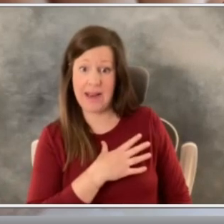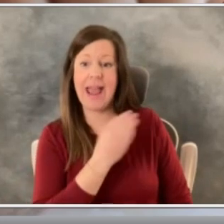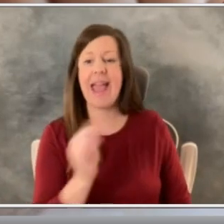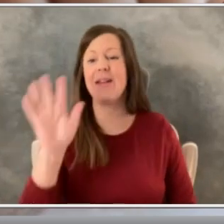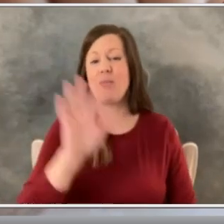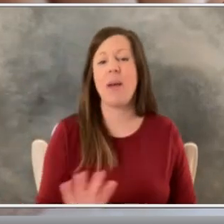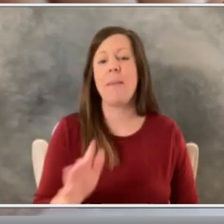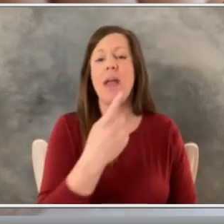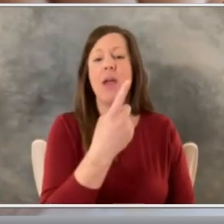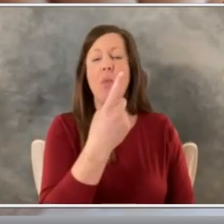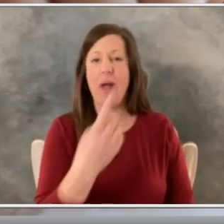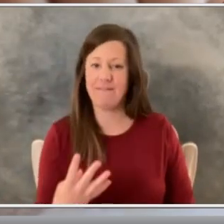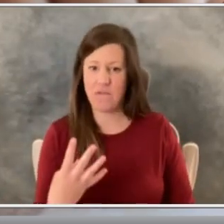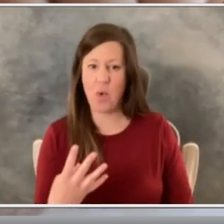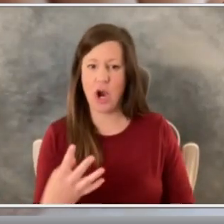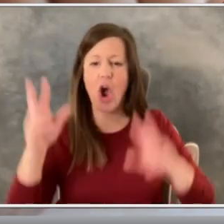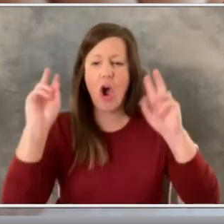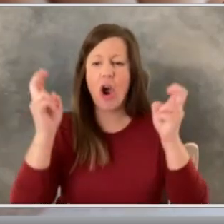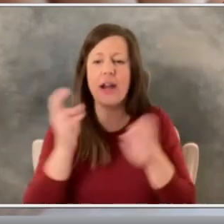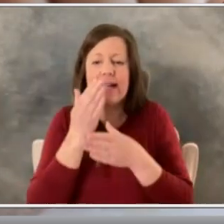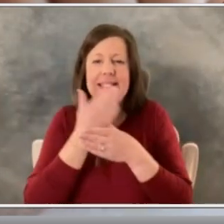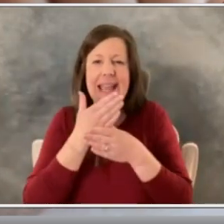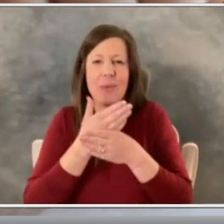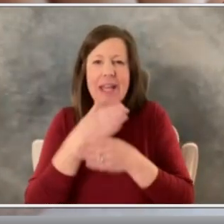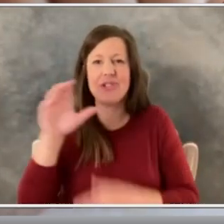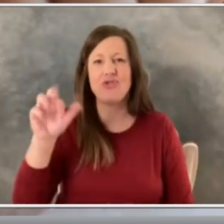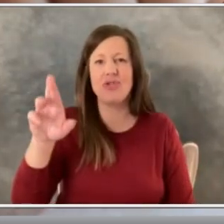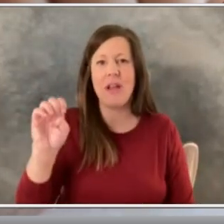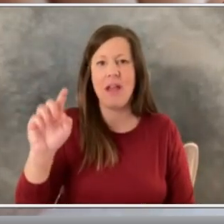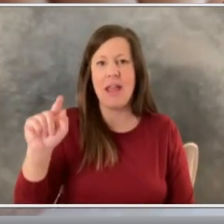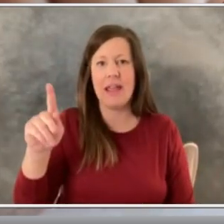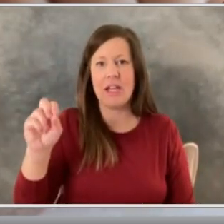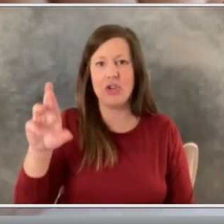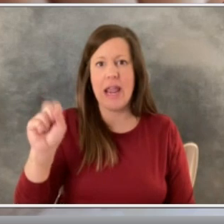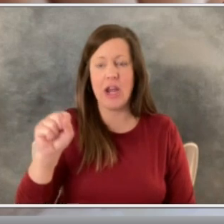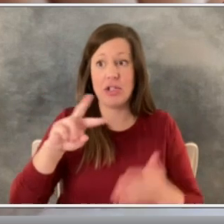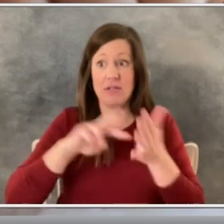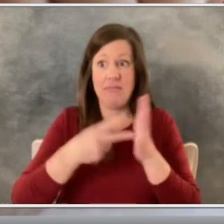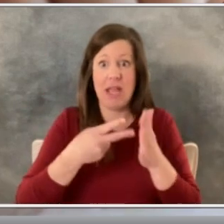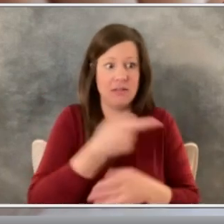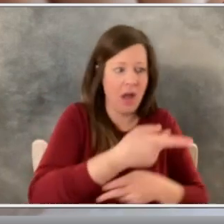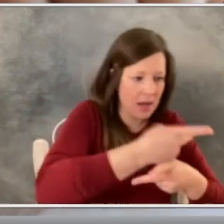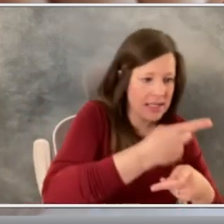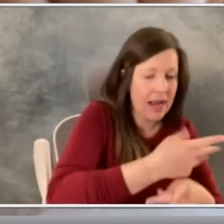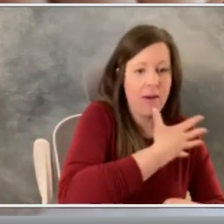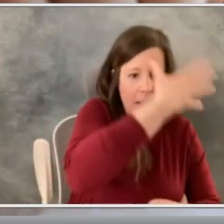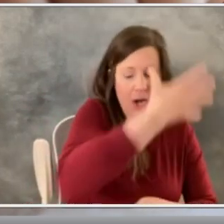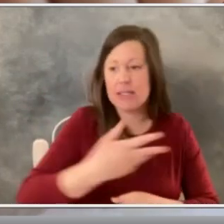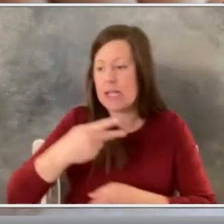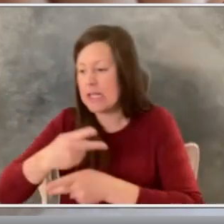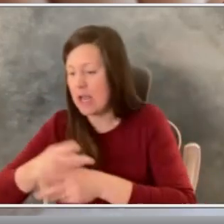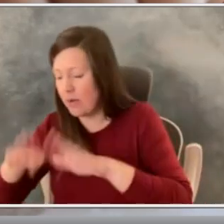in 4 caregivers are described as sandwich generation caregivers, meaning they're sandwiched between caring for their parents and caring for their own